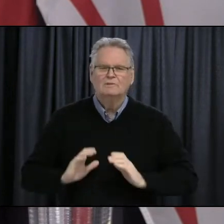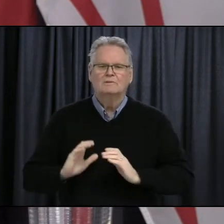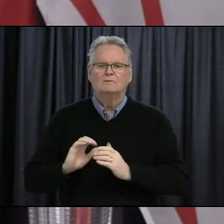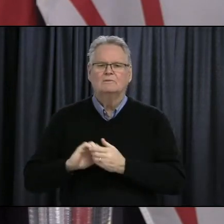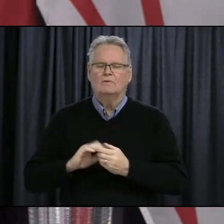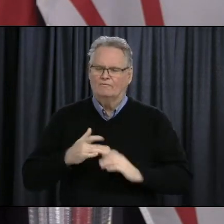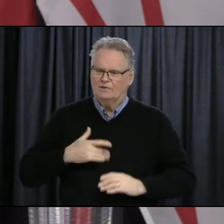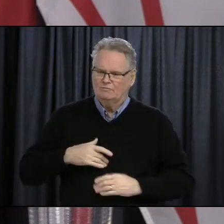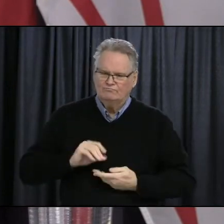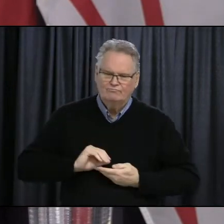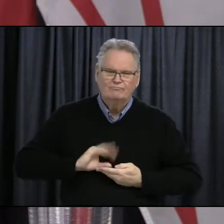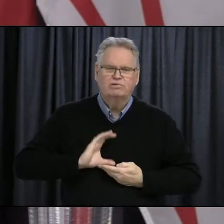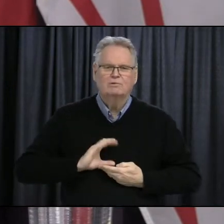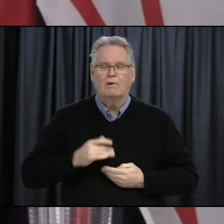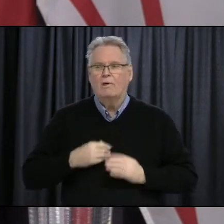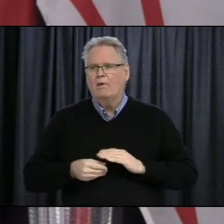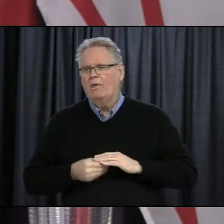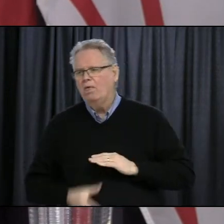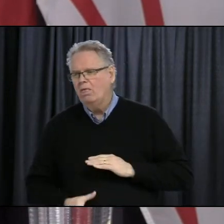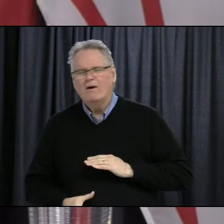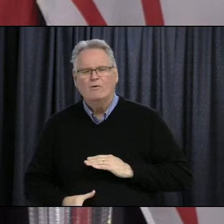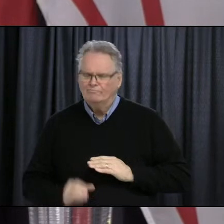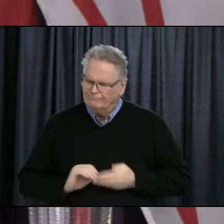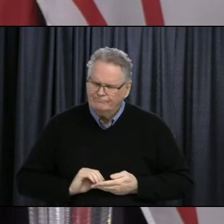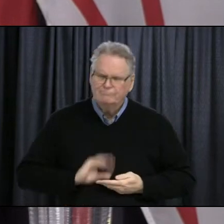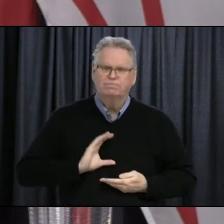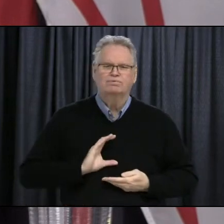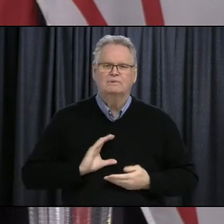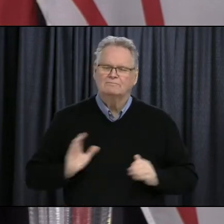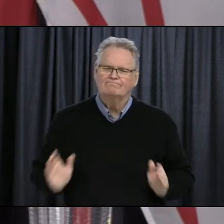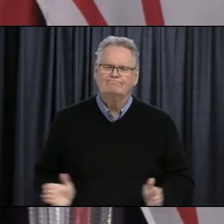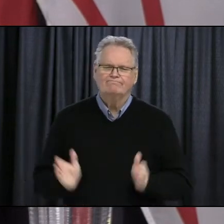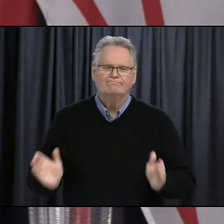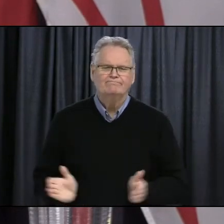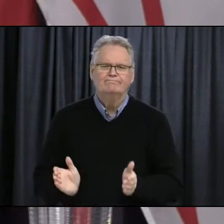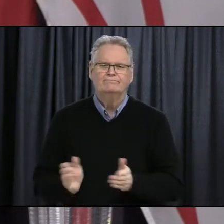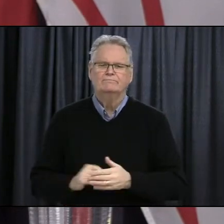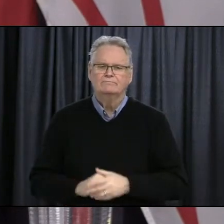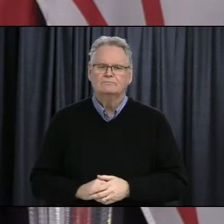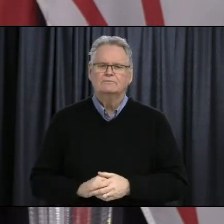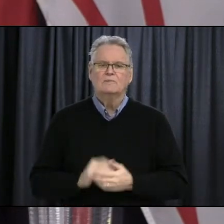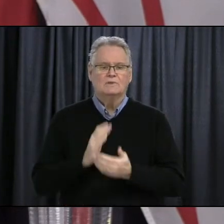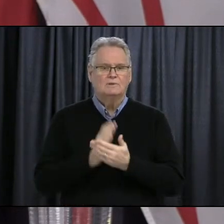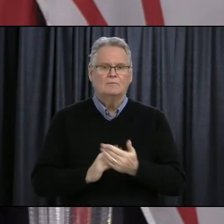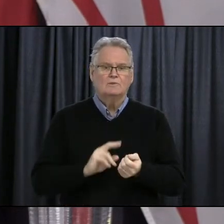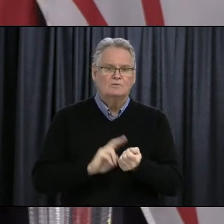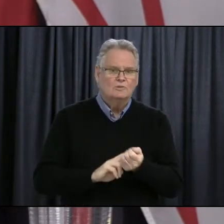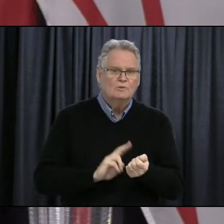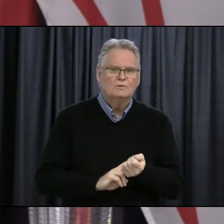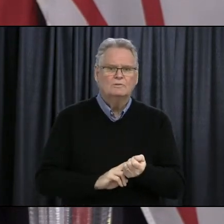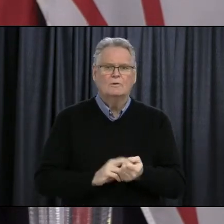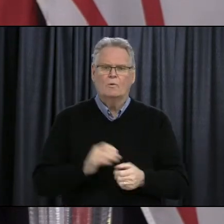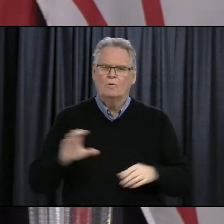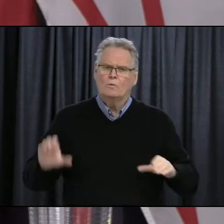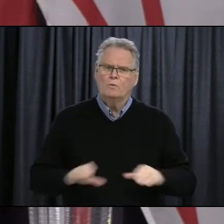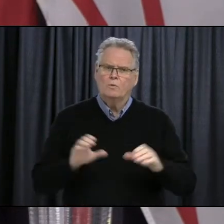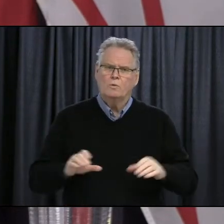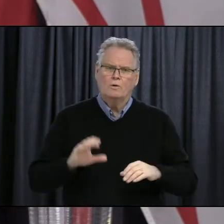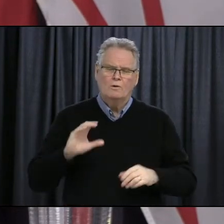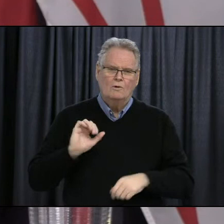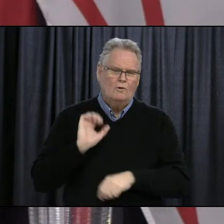that we've all seen and stories from nurses working late into the night to ensure that we are getting the testing that we